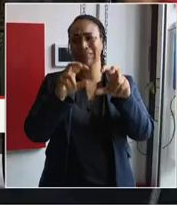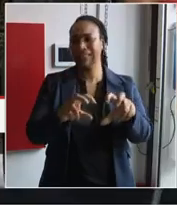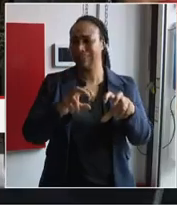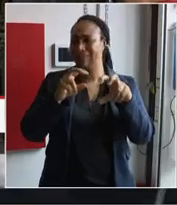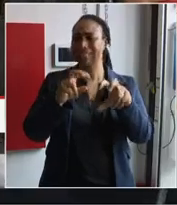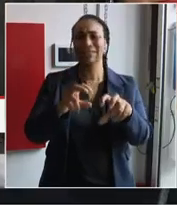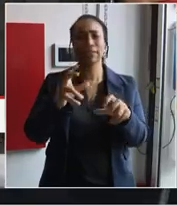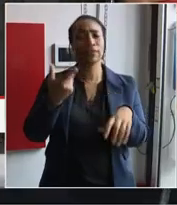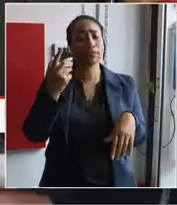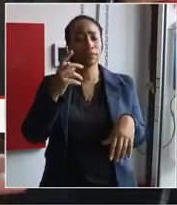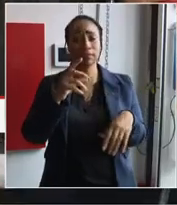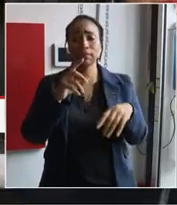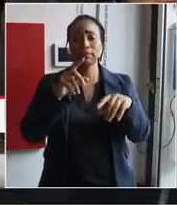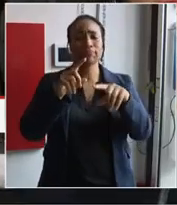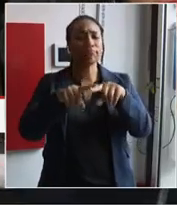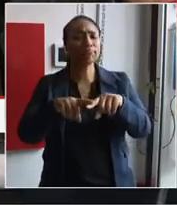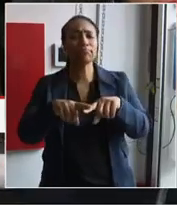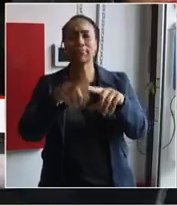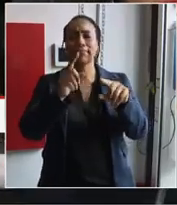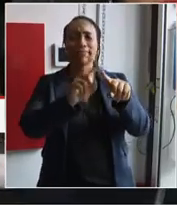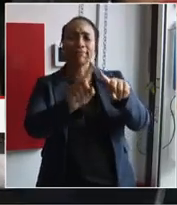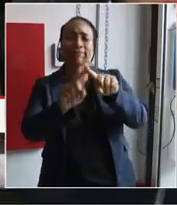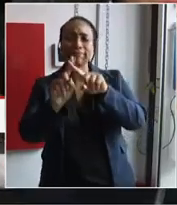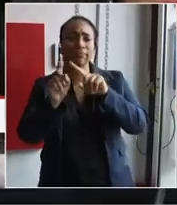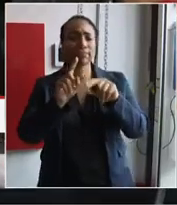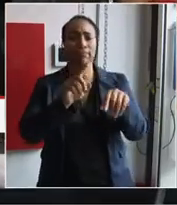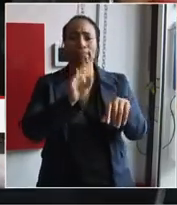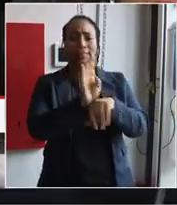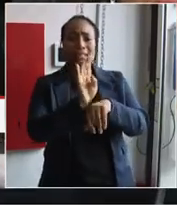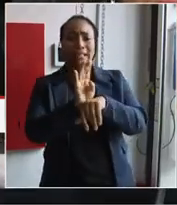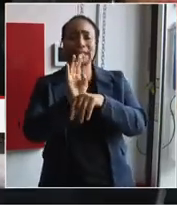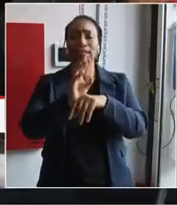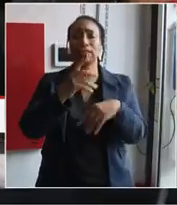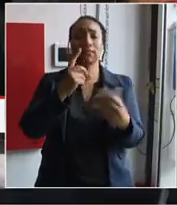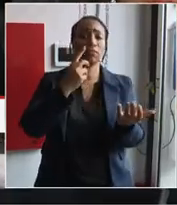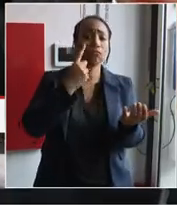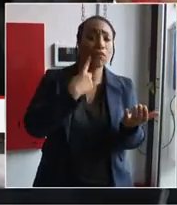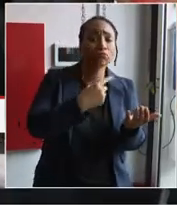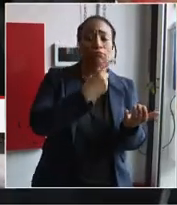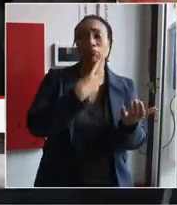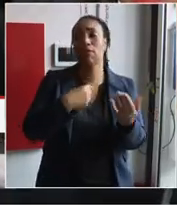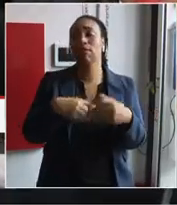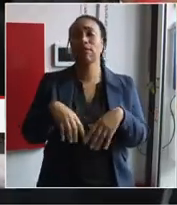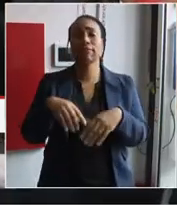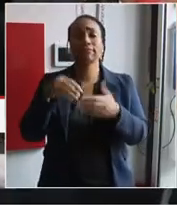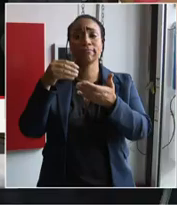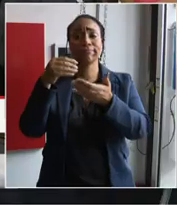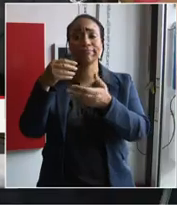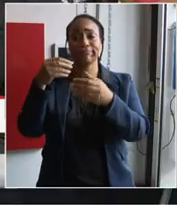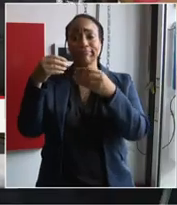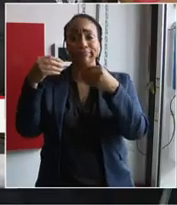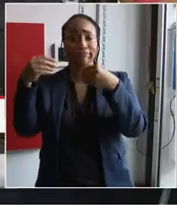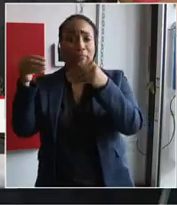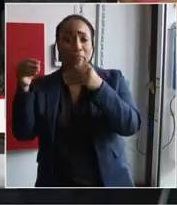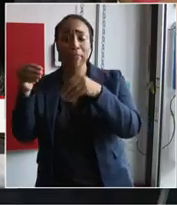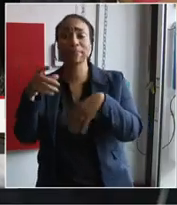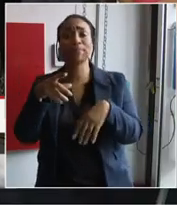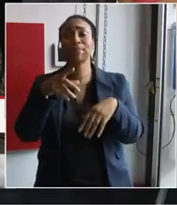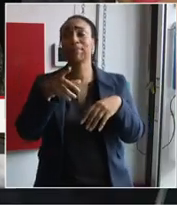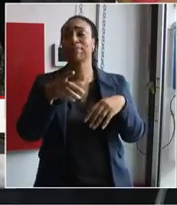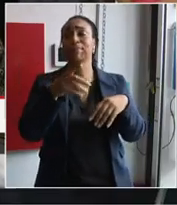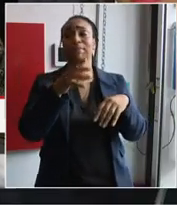food sellers right in this block. Ron mentioned that there are over now 100 businesses in